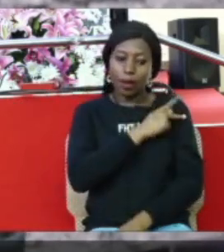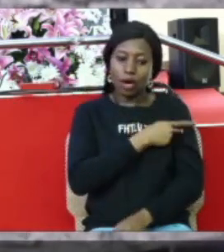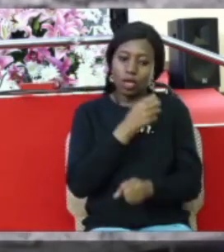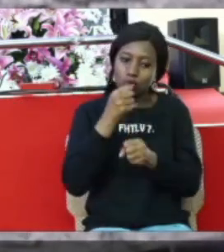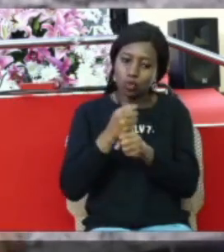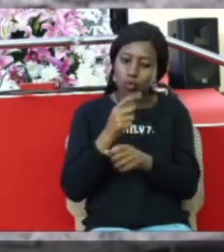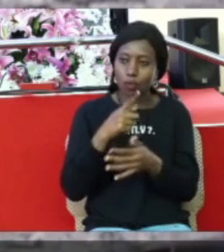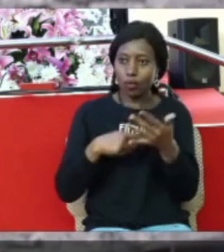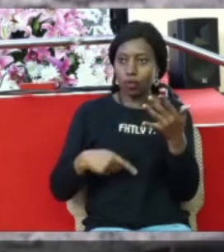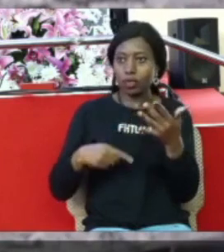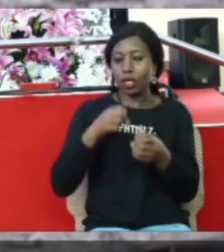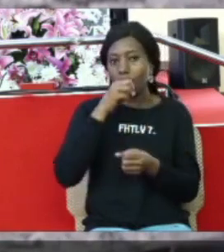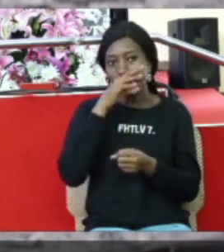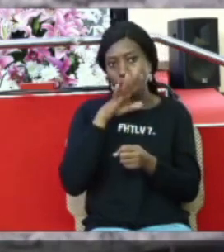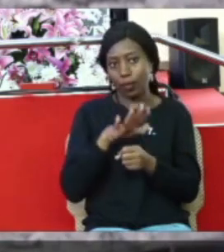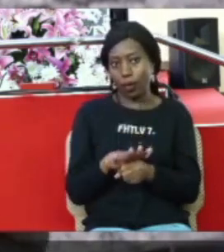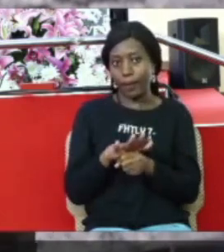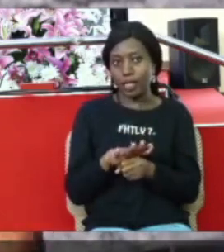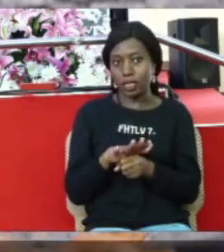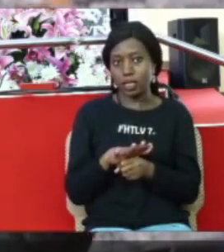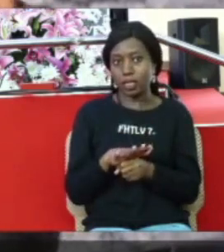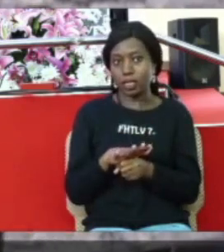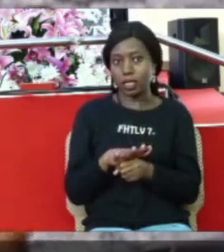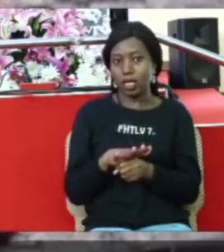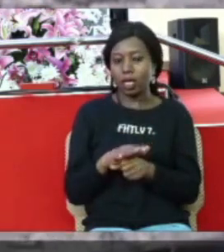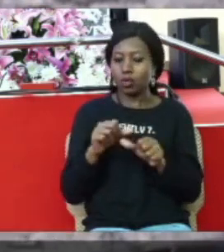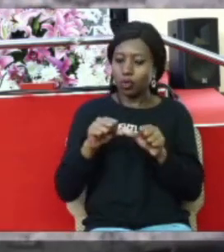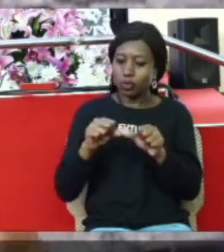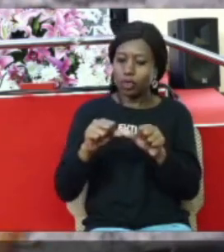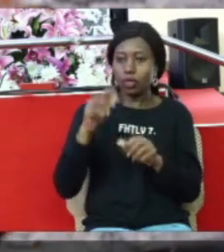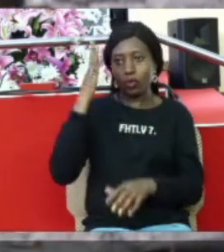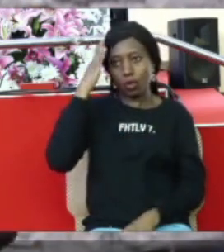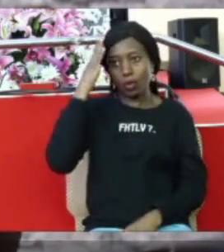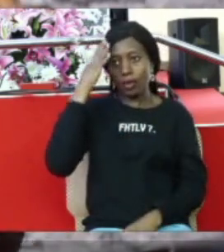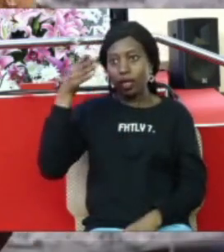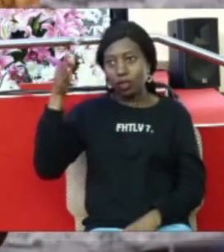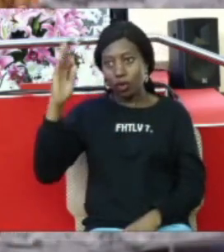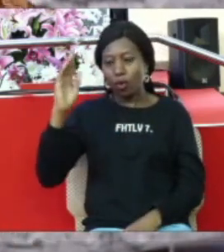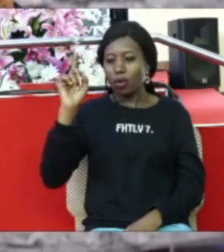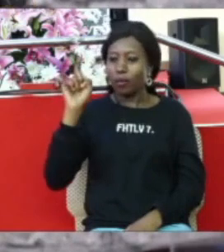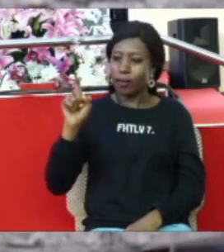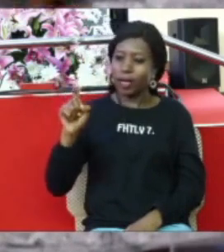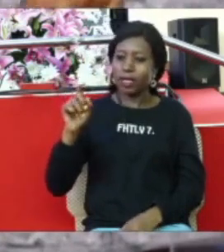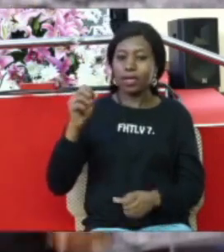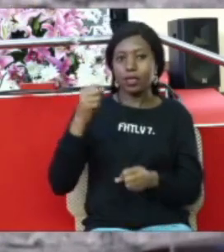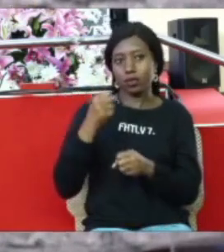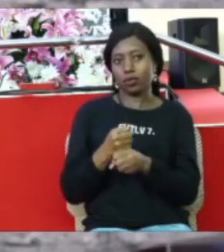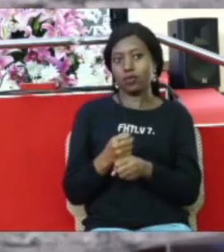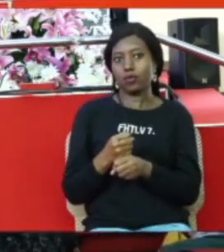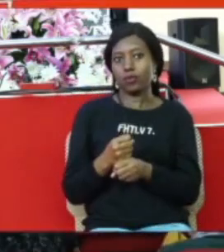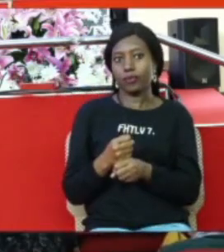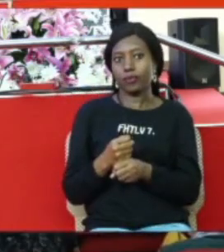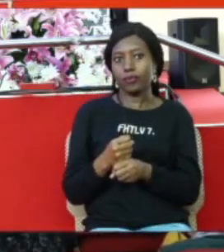think that is what is needed for us? To keep on knowing that God will perform. It might not be there yet, but God will